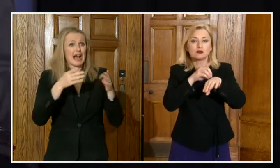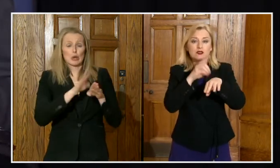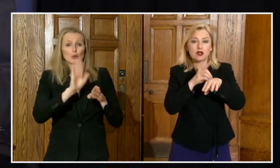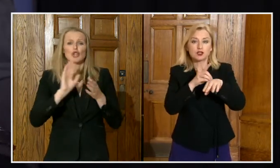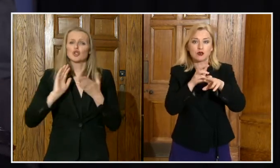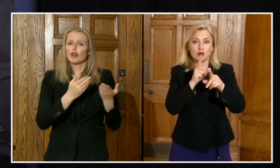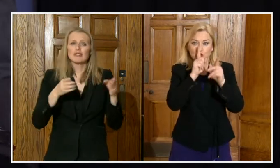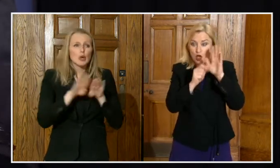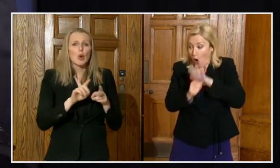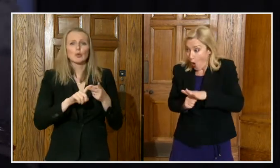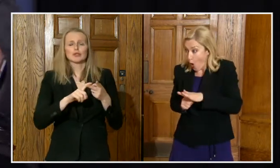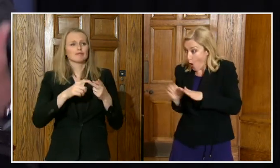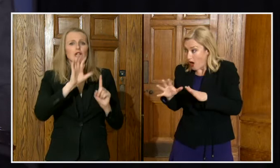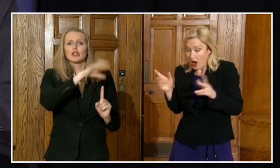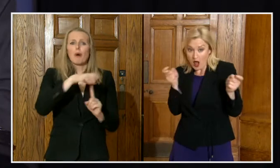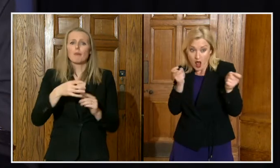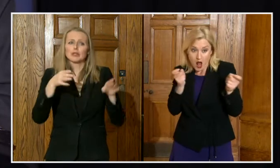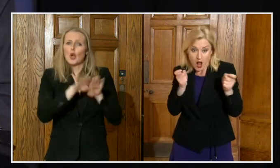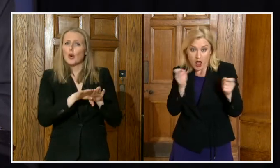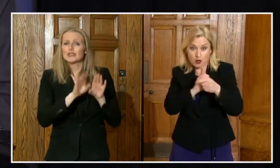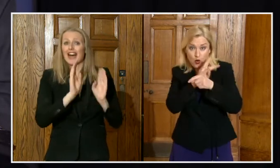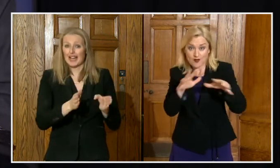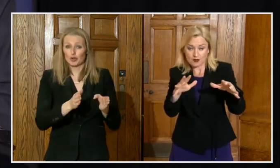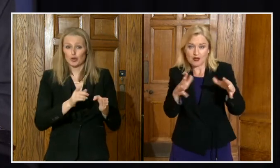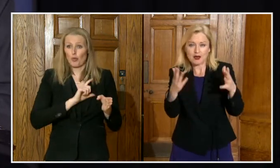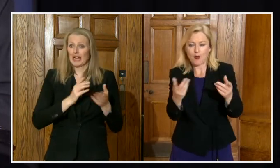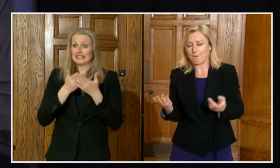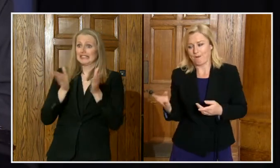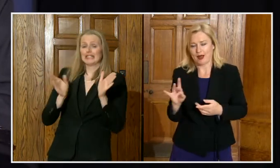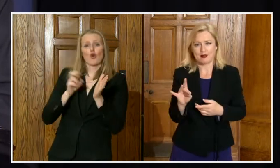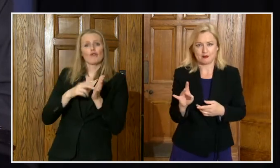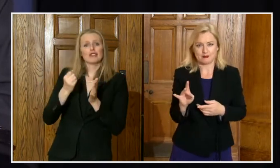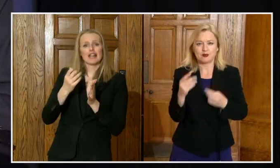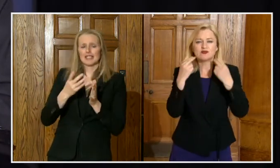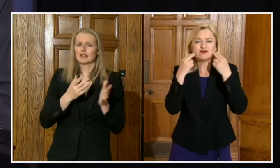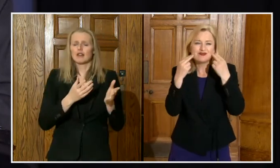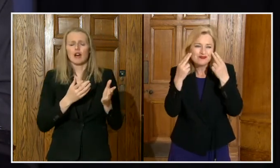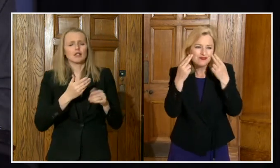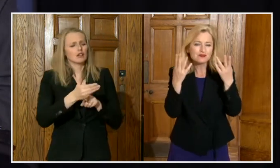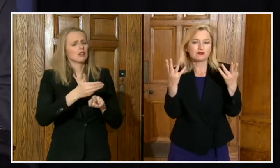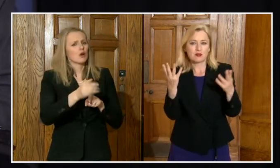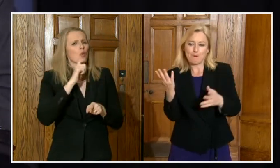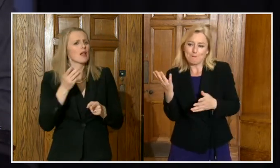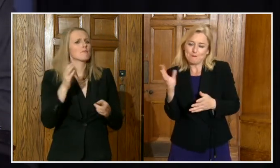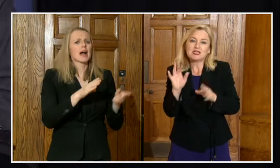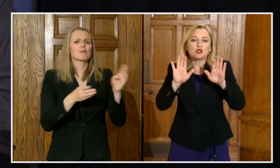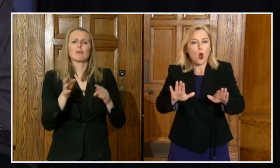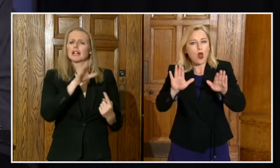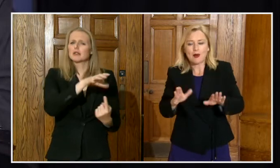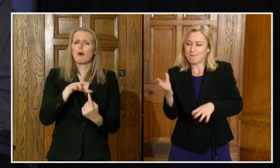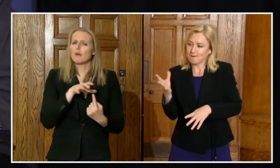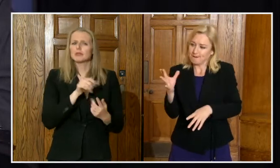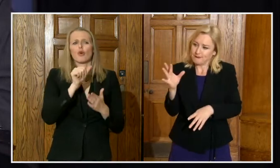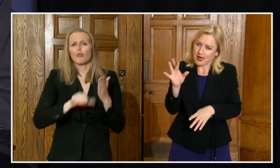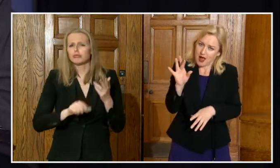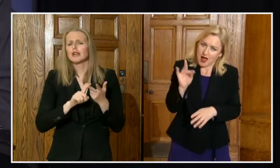as we responded to turning down some services in the first phase of our response to this wave. But equally, we need